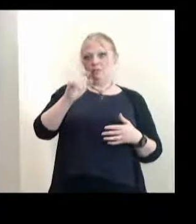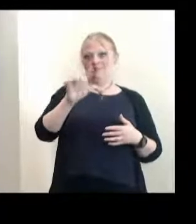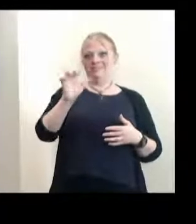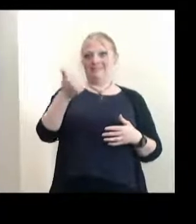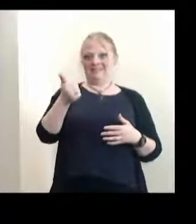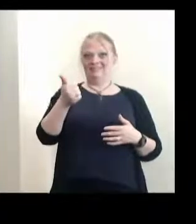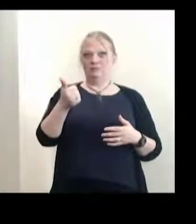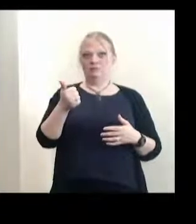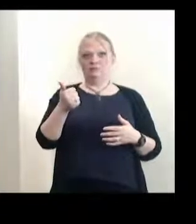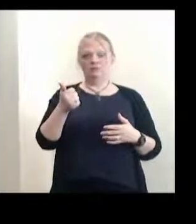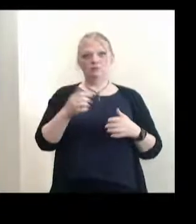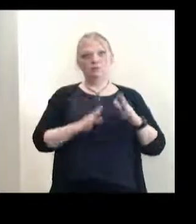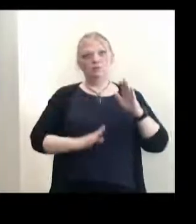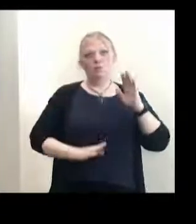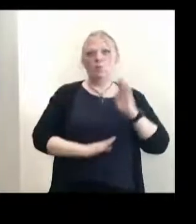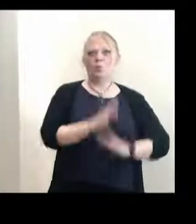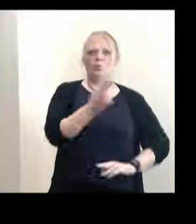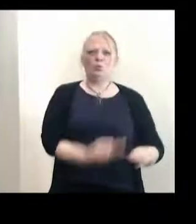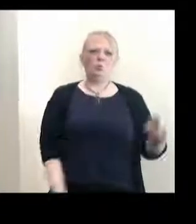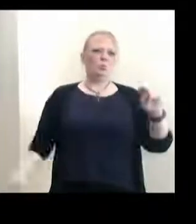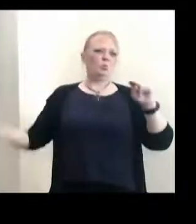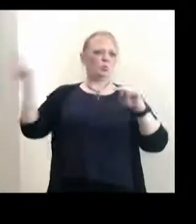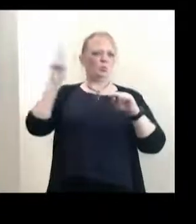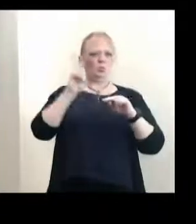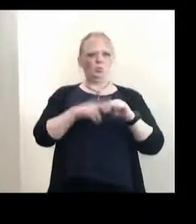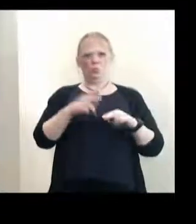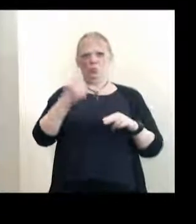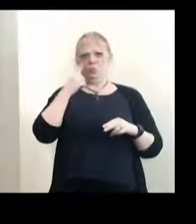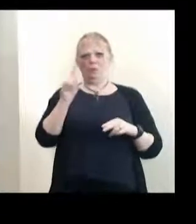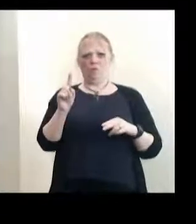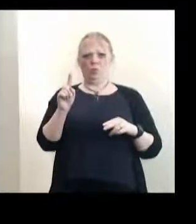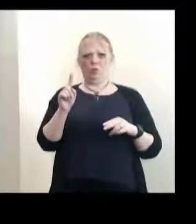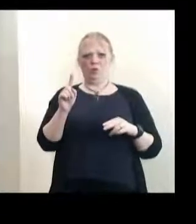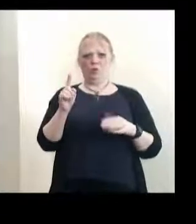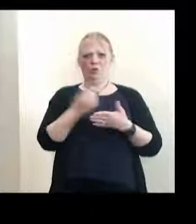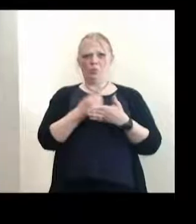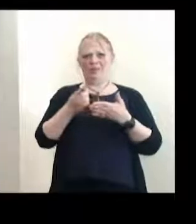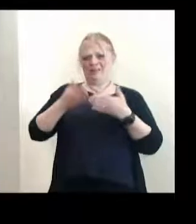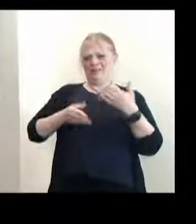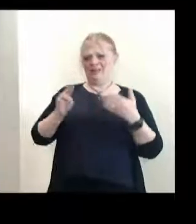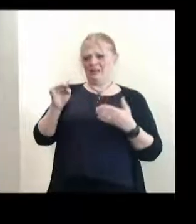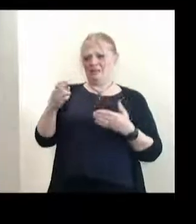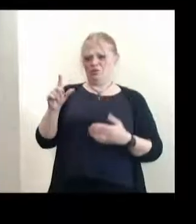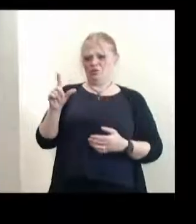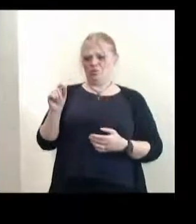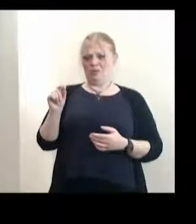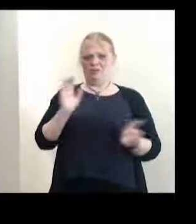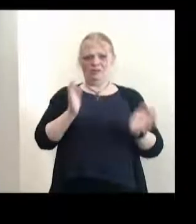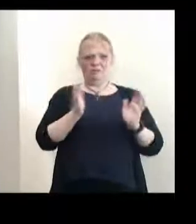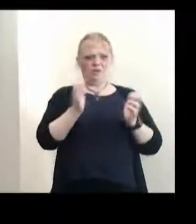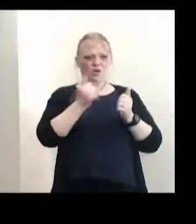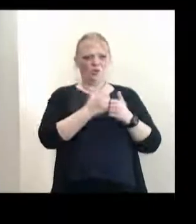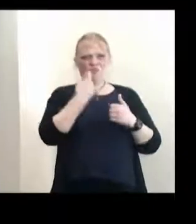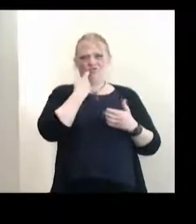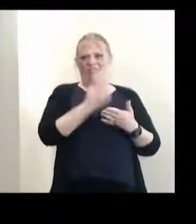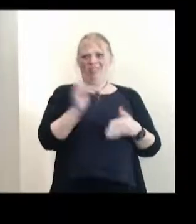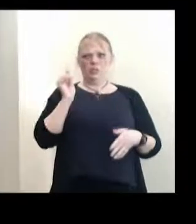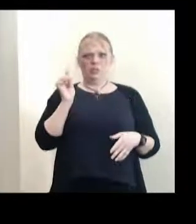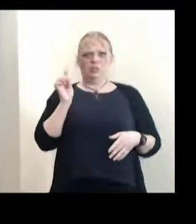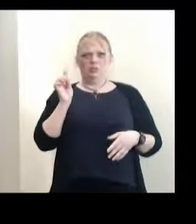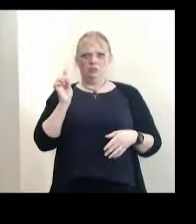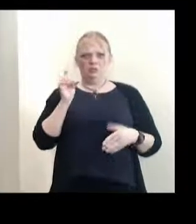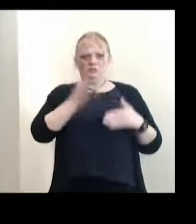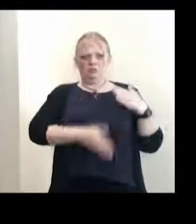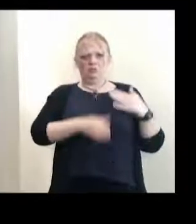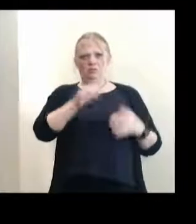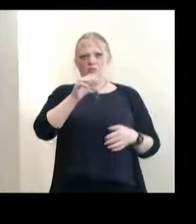is a huge jump between the case rates the week ending March 20th compared to this past week ending